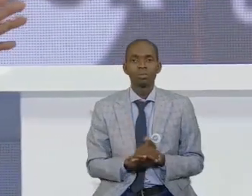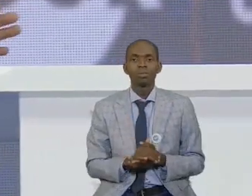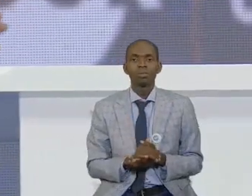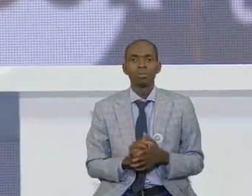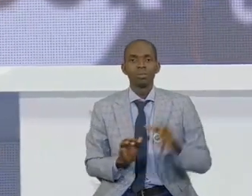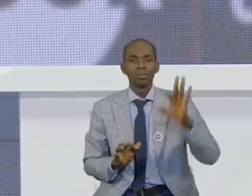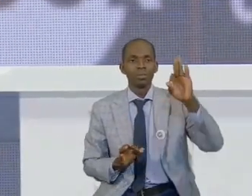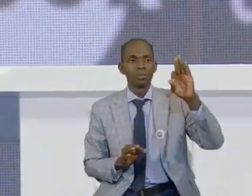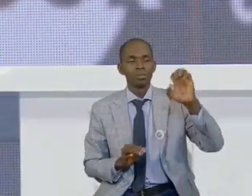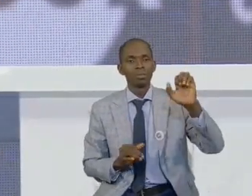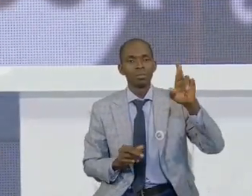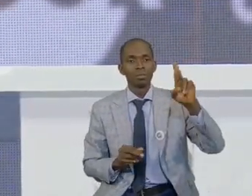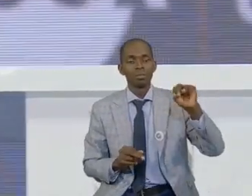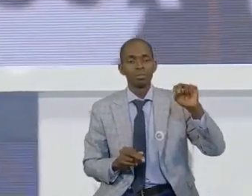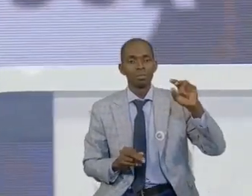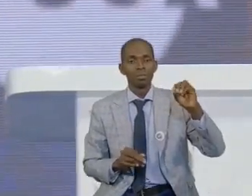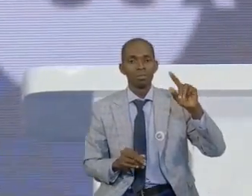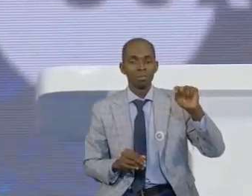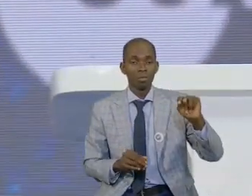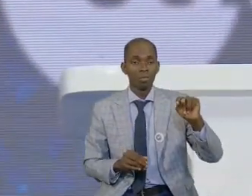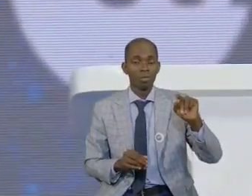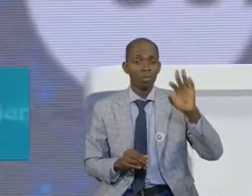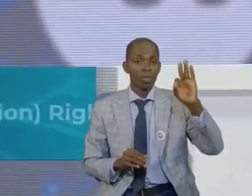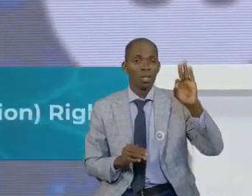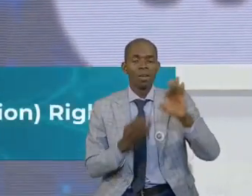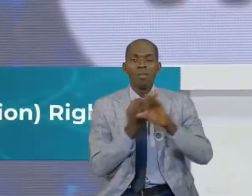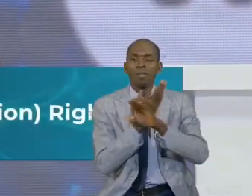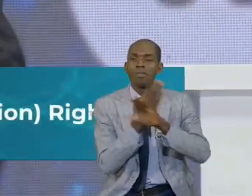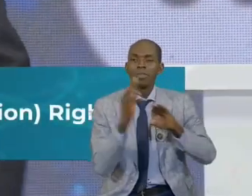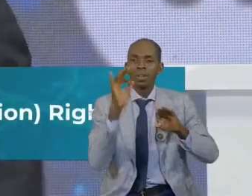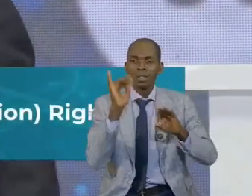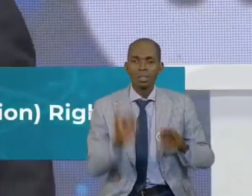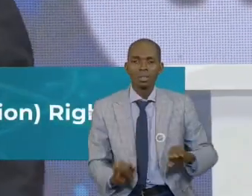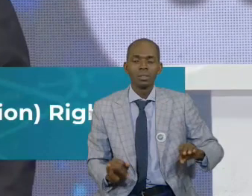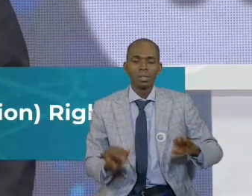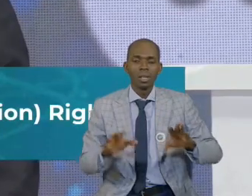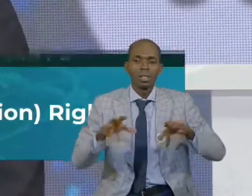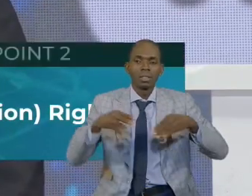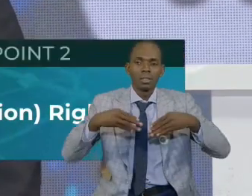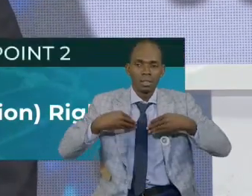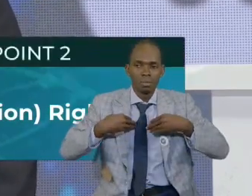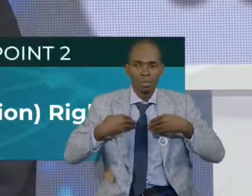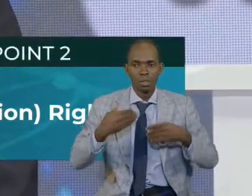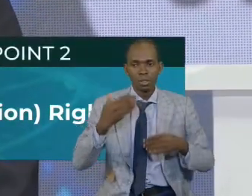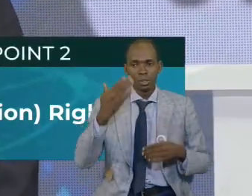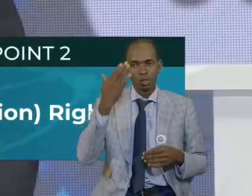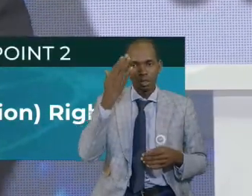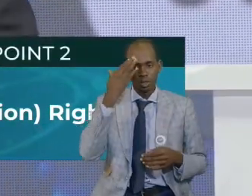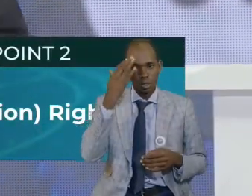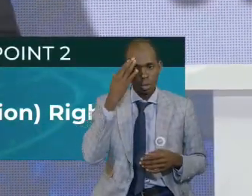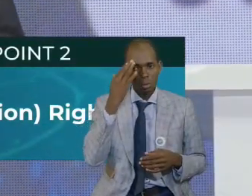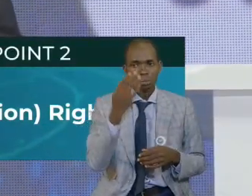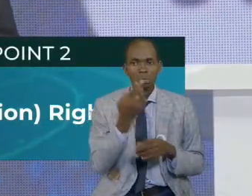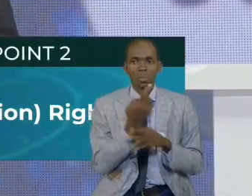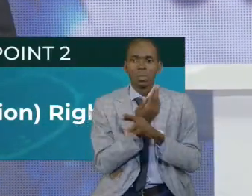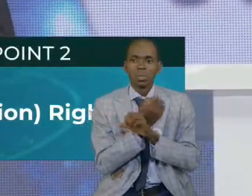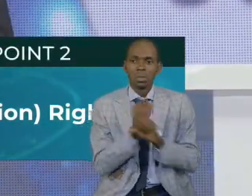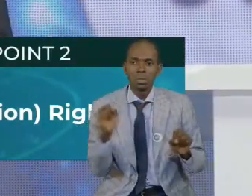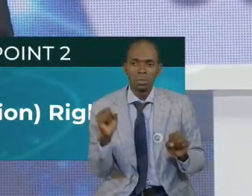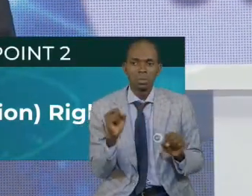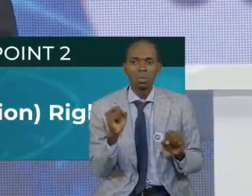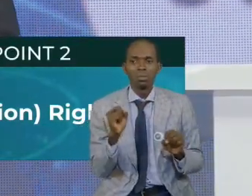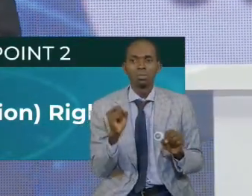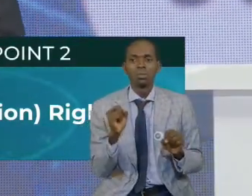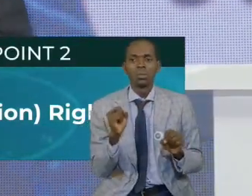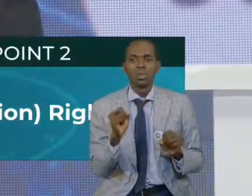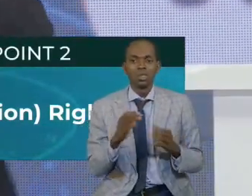Fully embrace acknowledged rights or redemption. New,